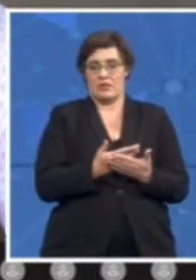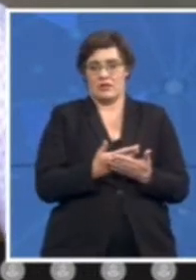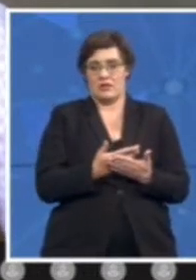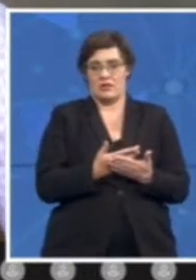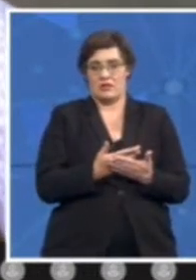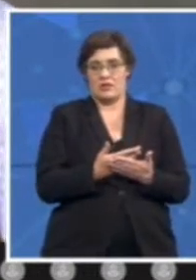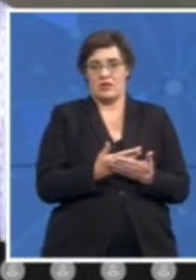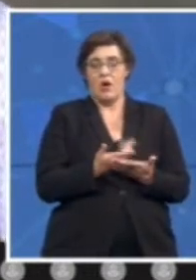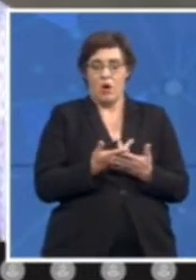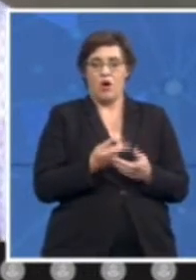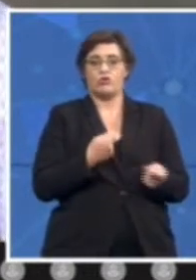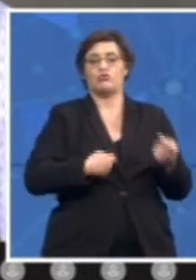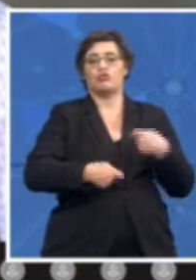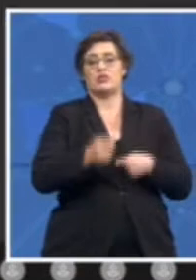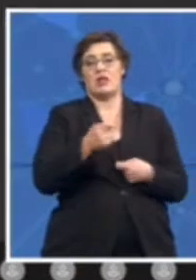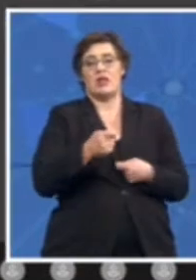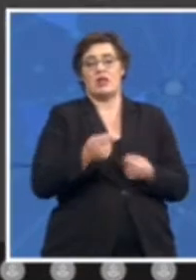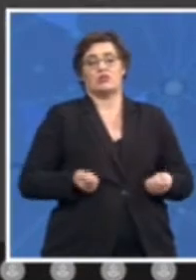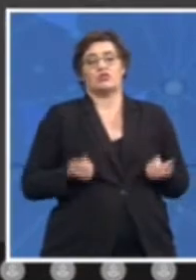stations.